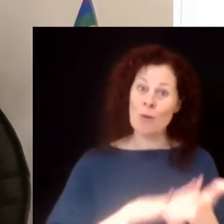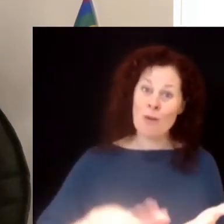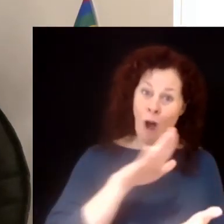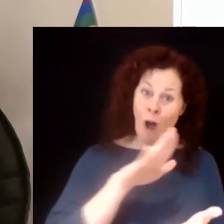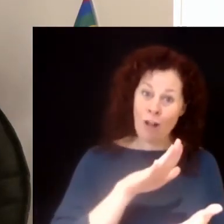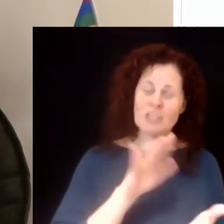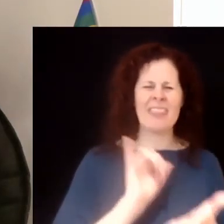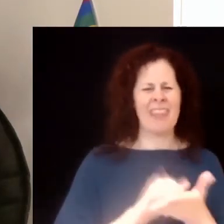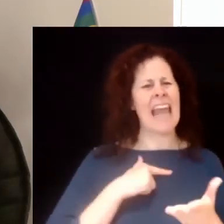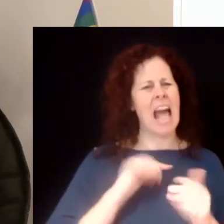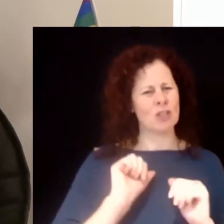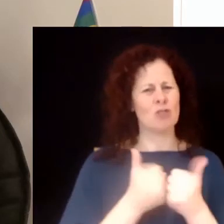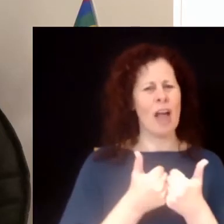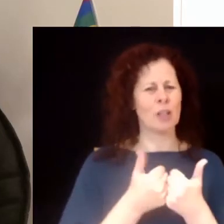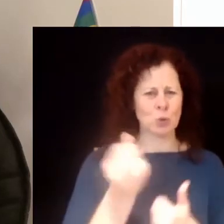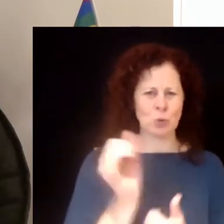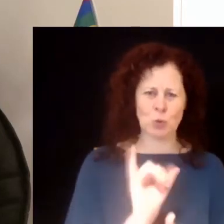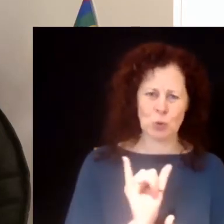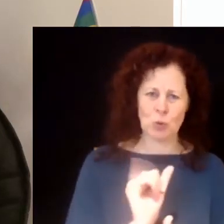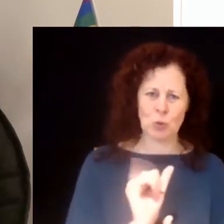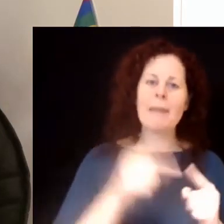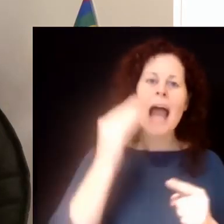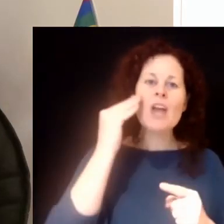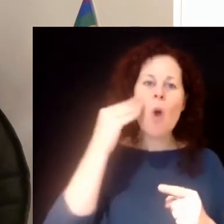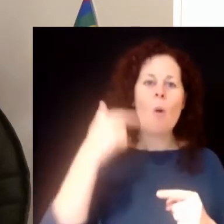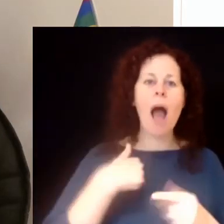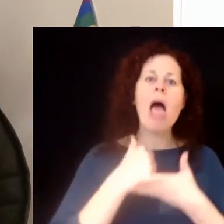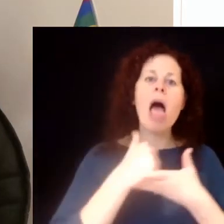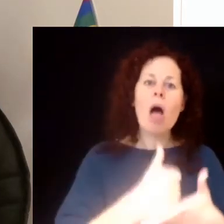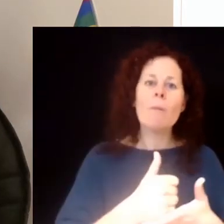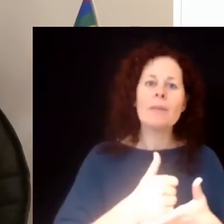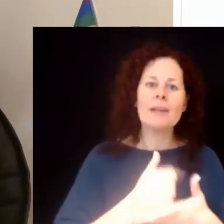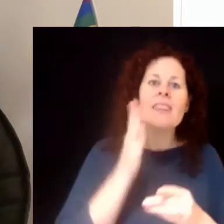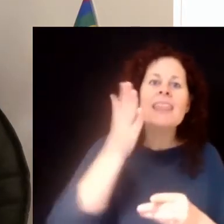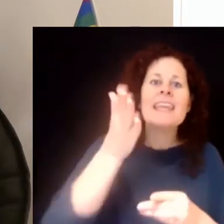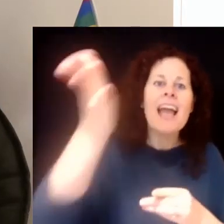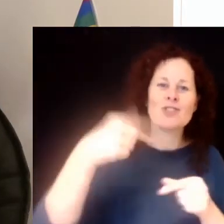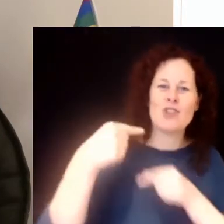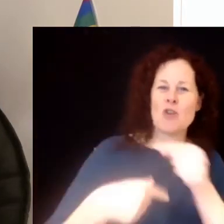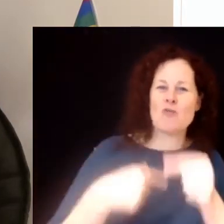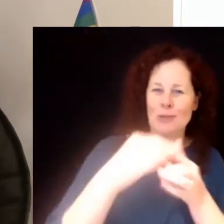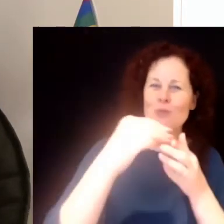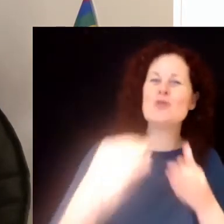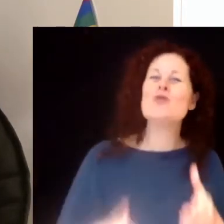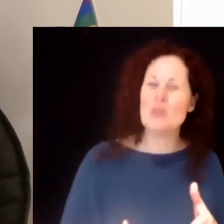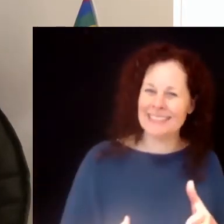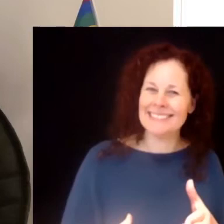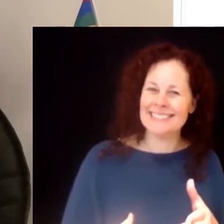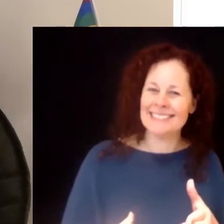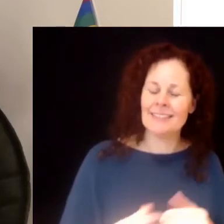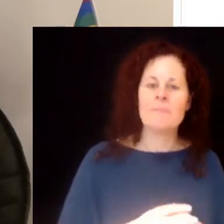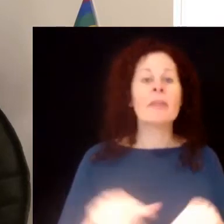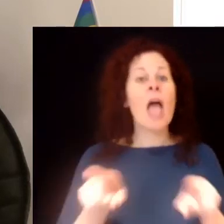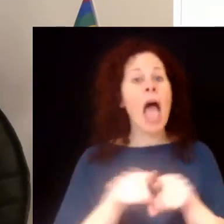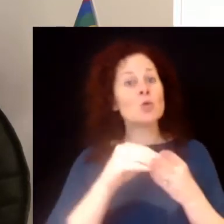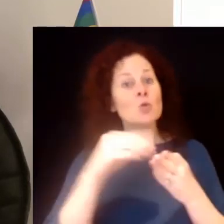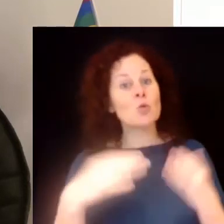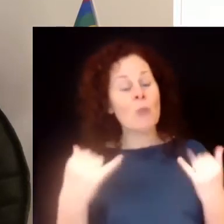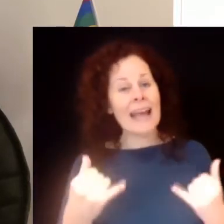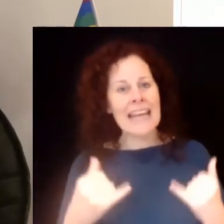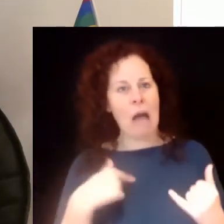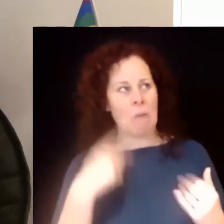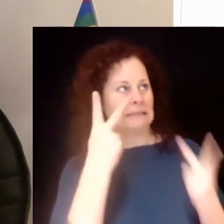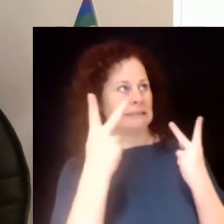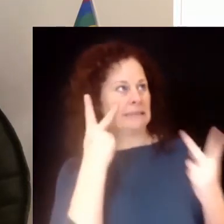My biggest hope for the future are my fellow classmates and the upcoming class. These students are equipped to handle social issues. They're intelligent, compassionate,